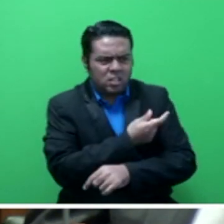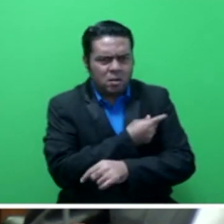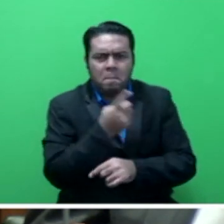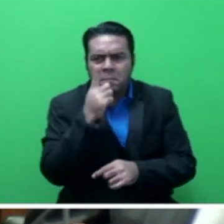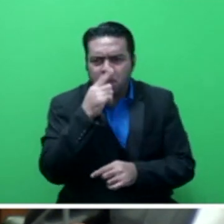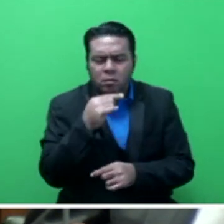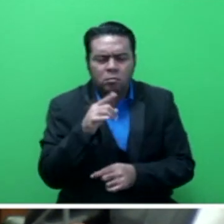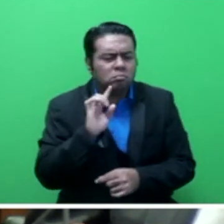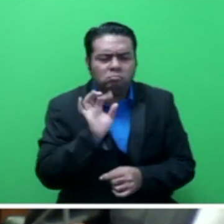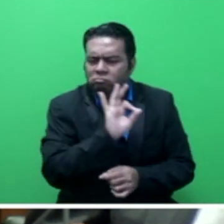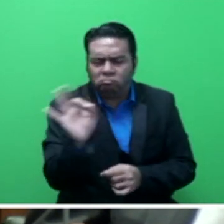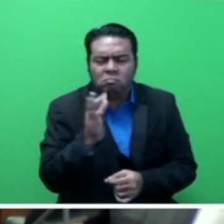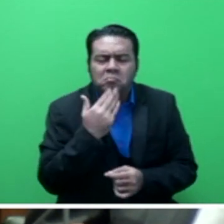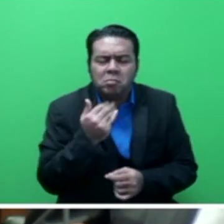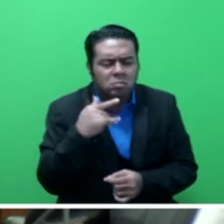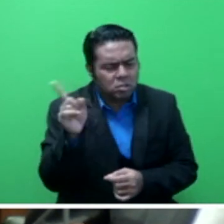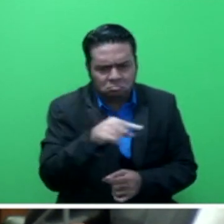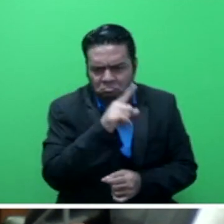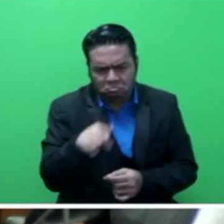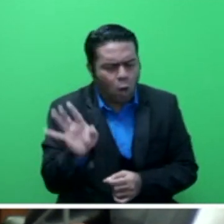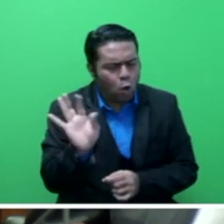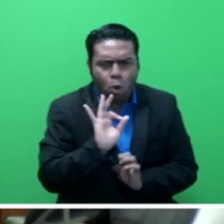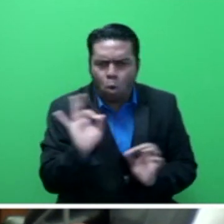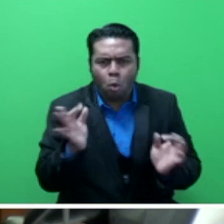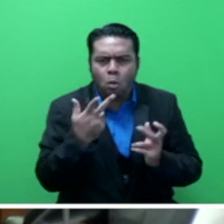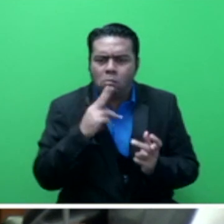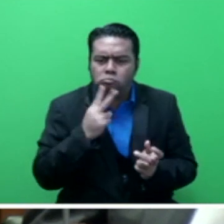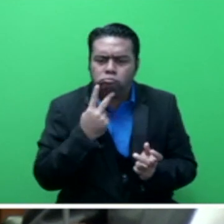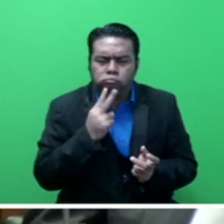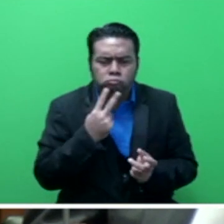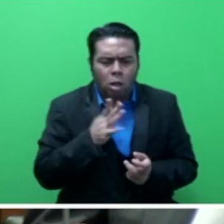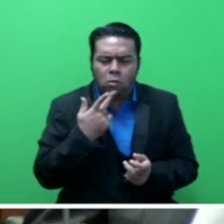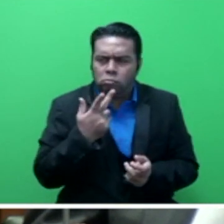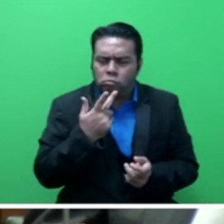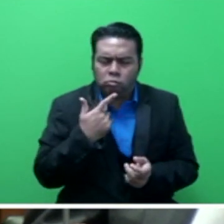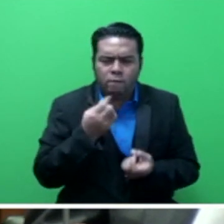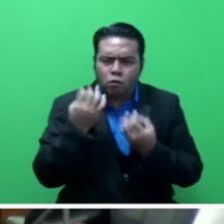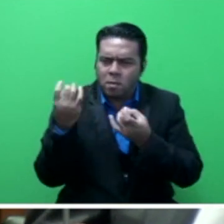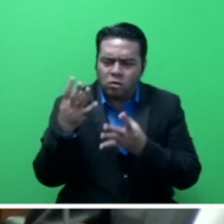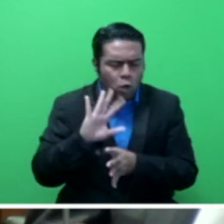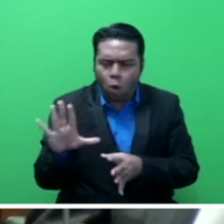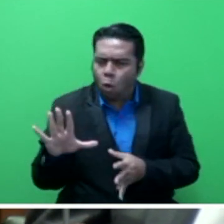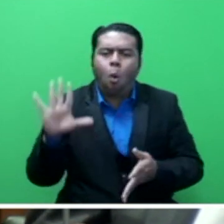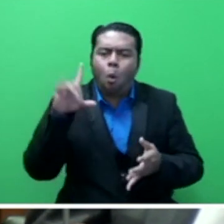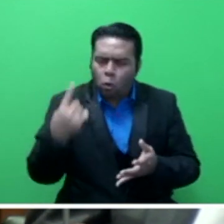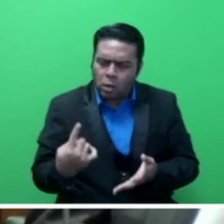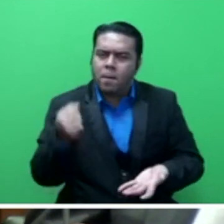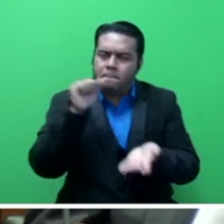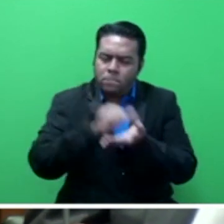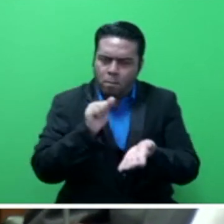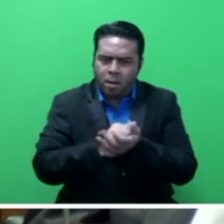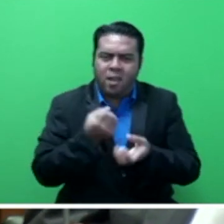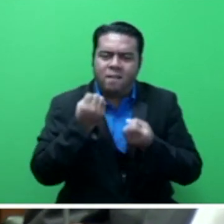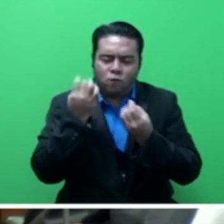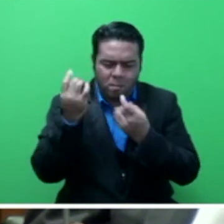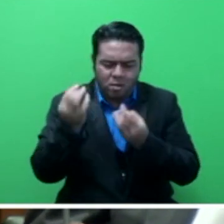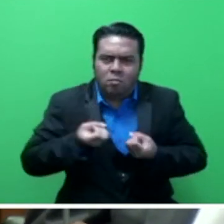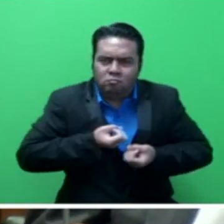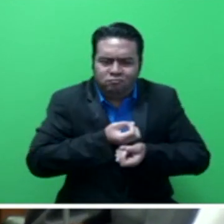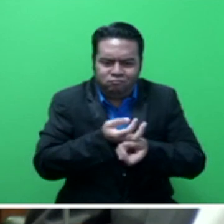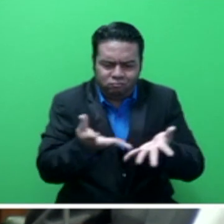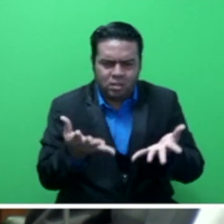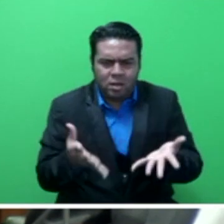and support those who are vulnerable in our communities, so we are all well placed to successfully vaccinate our community, just as we have done together to